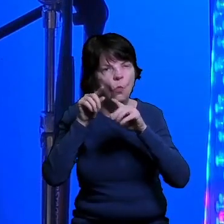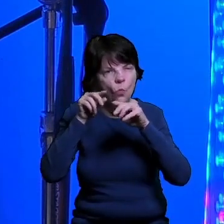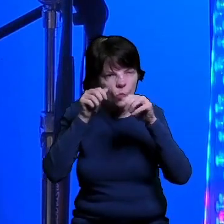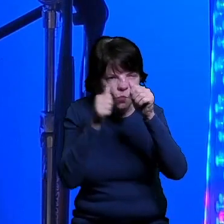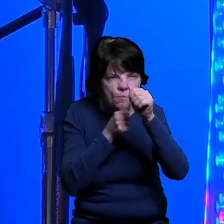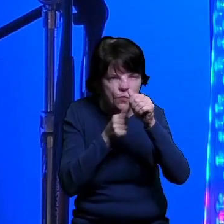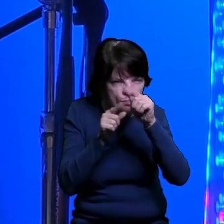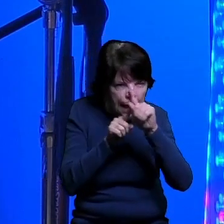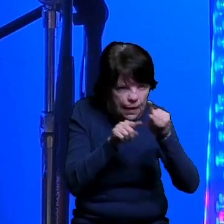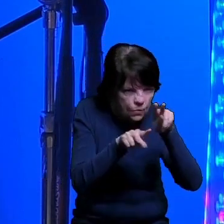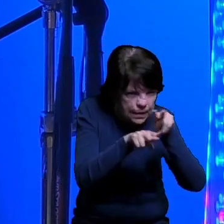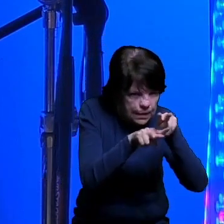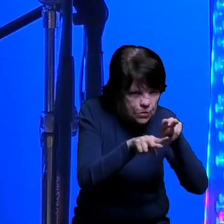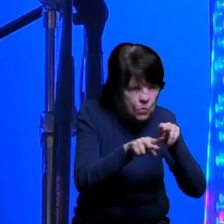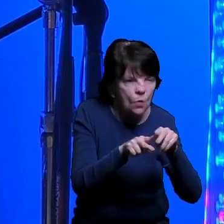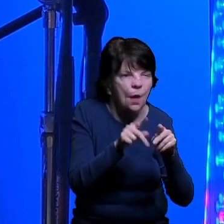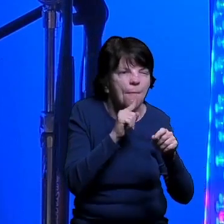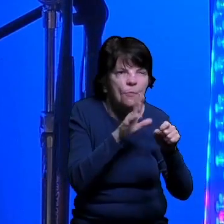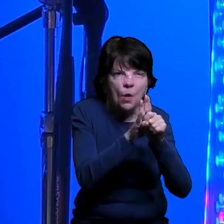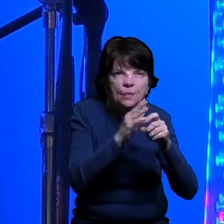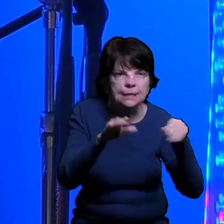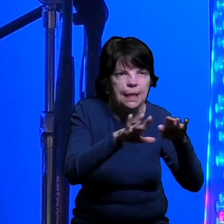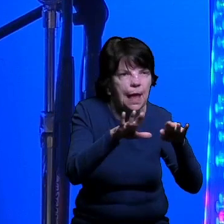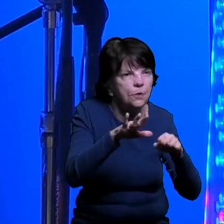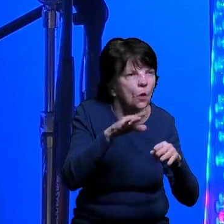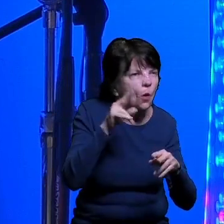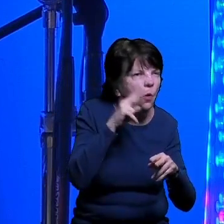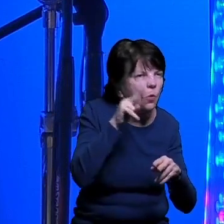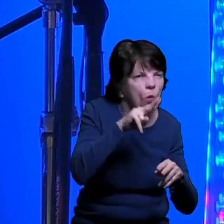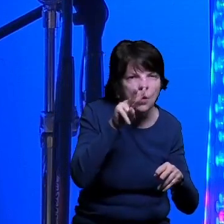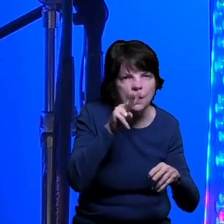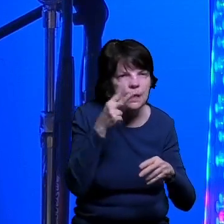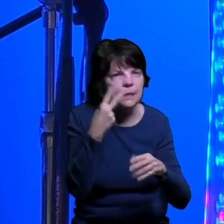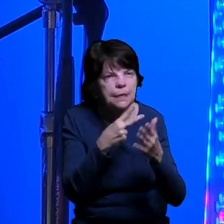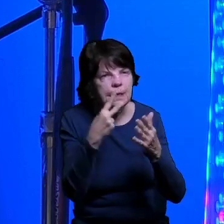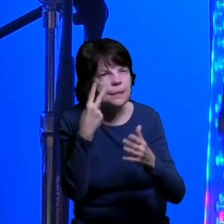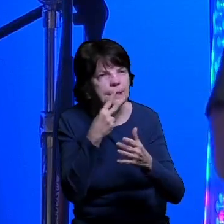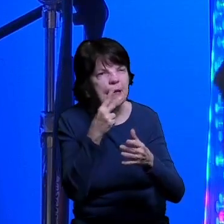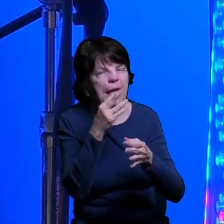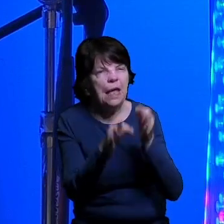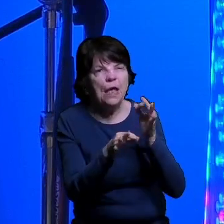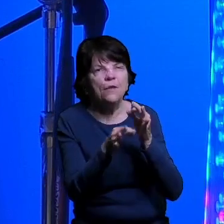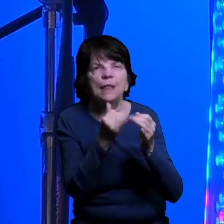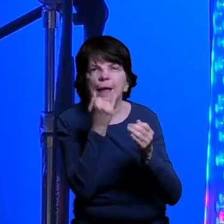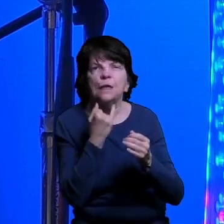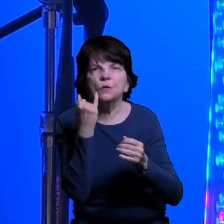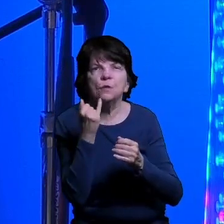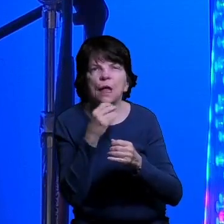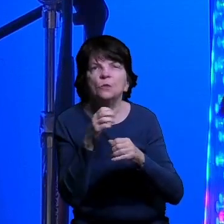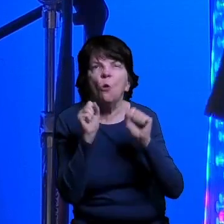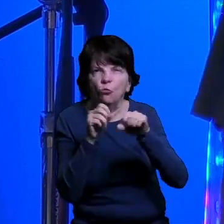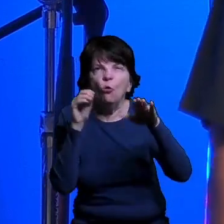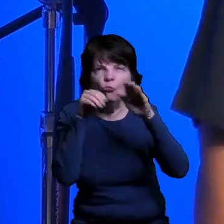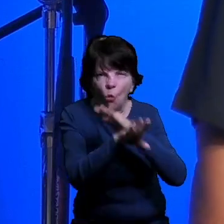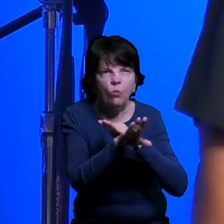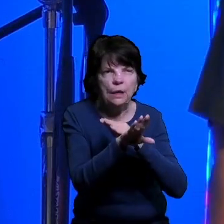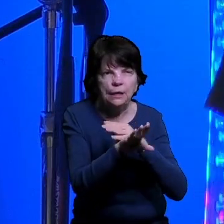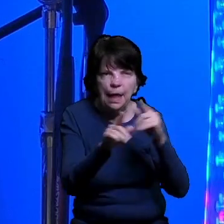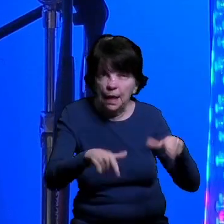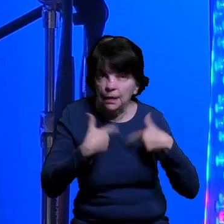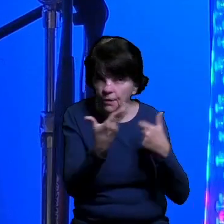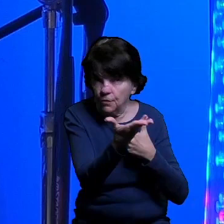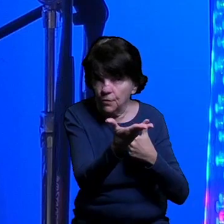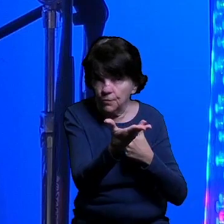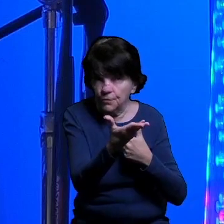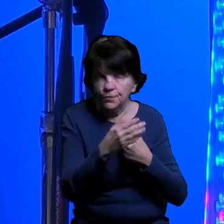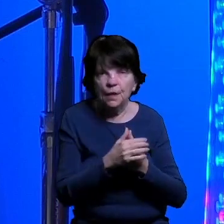came back with a great report, a land flowing with milk and honey, a land that we should go after. And 10 of them said, no